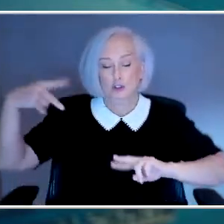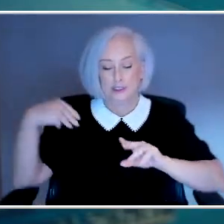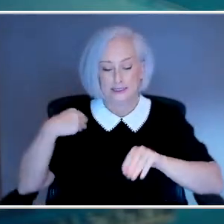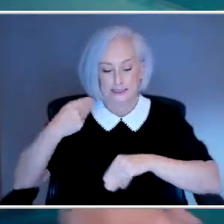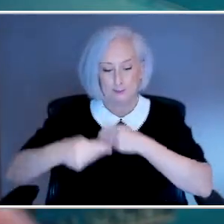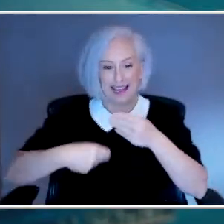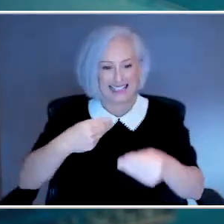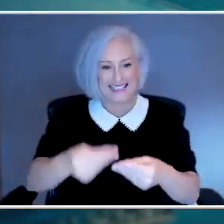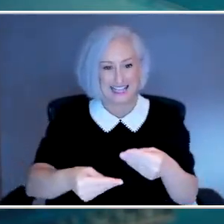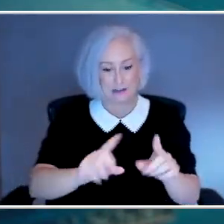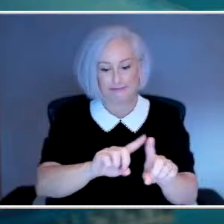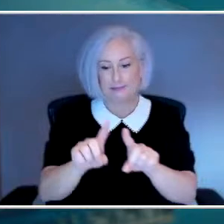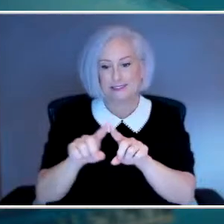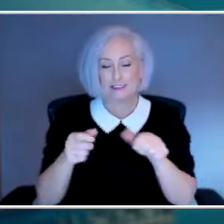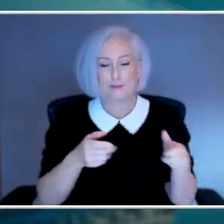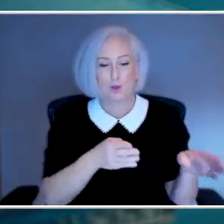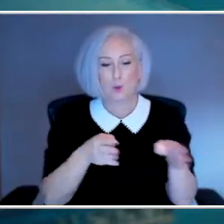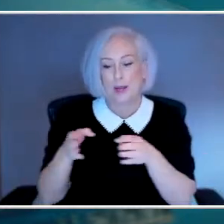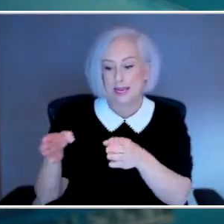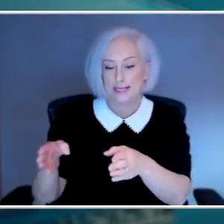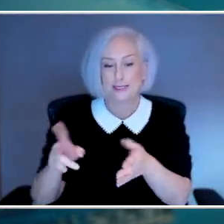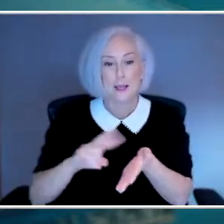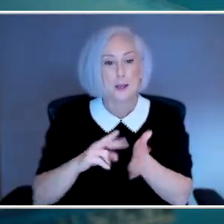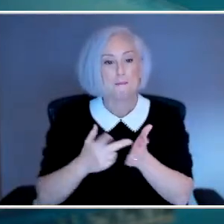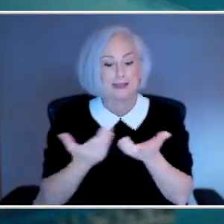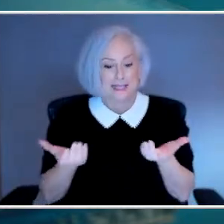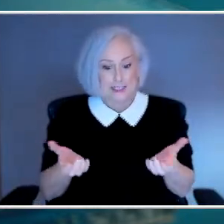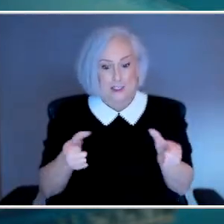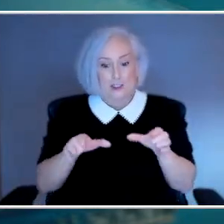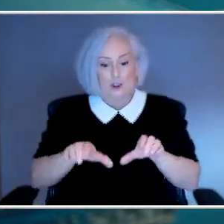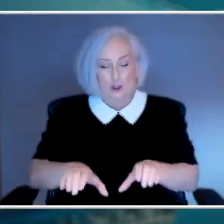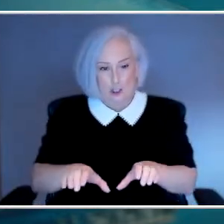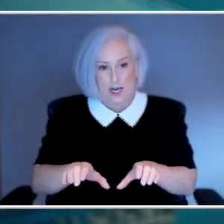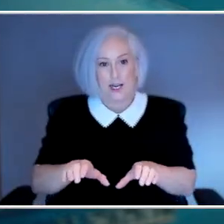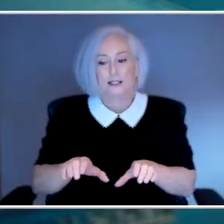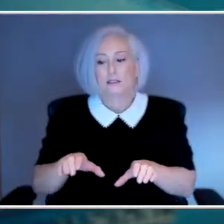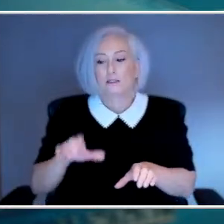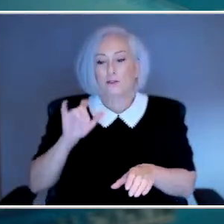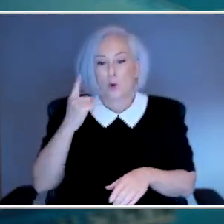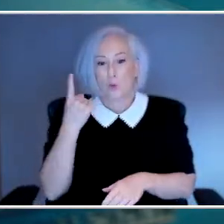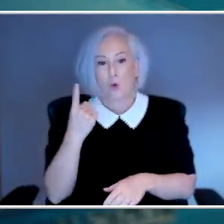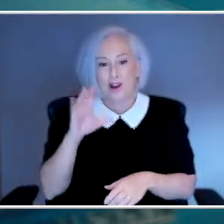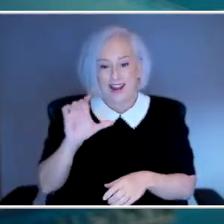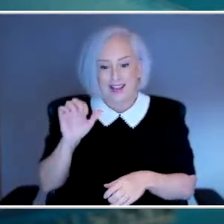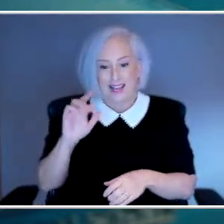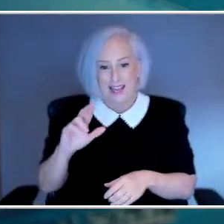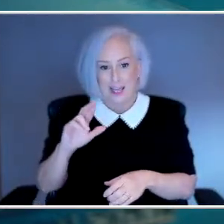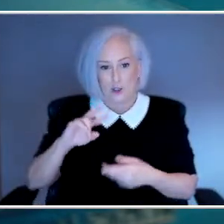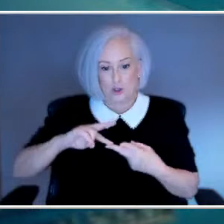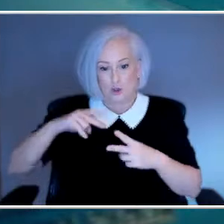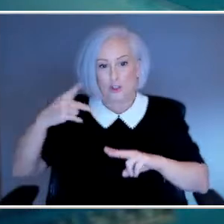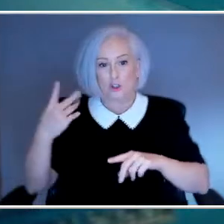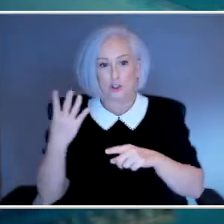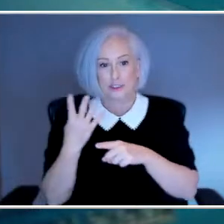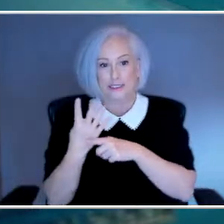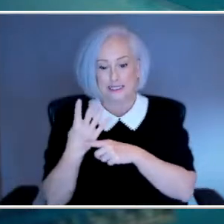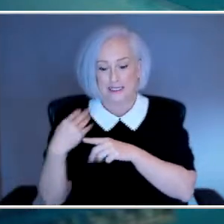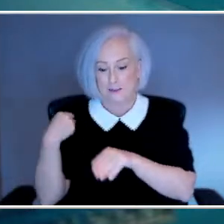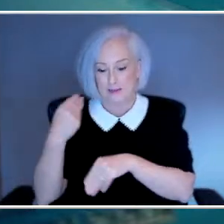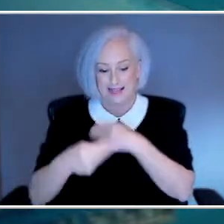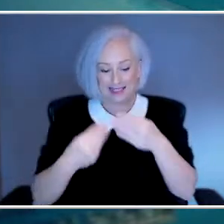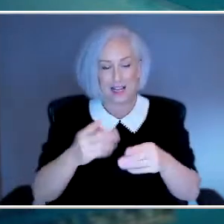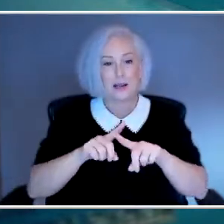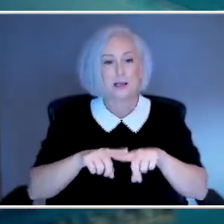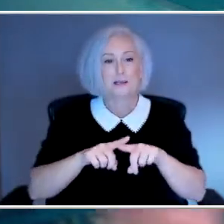And so the chance of an individual passing down a particular cancer gene to their children is different depending on what type of gene that person